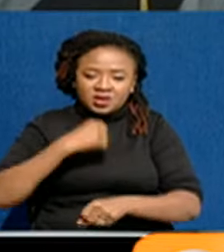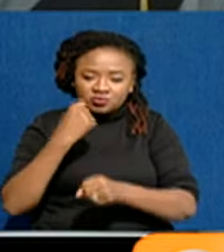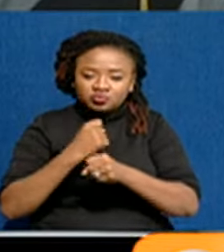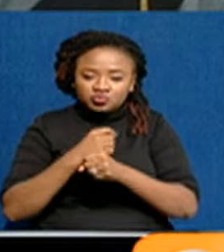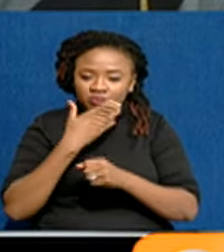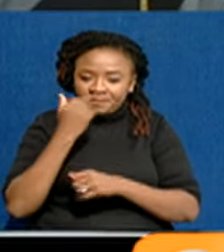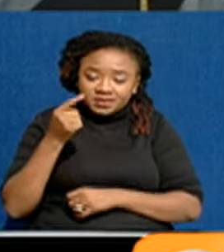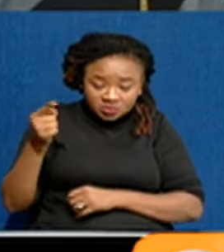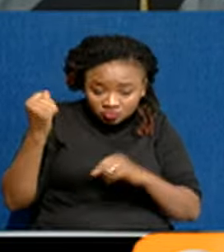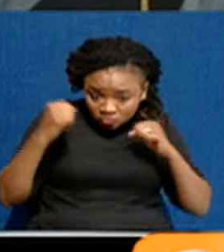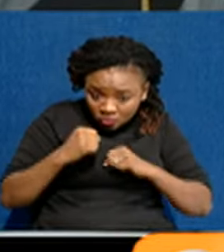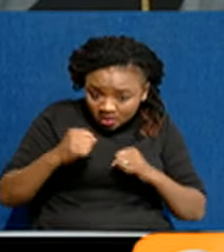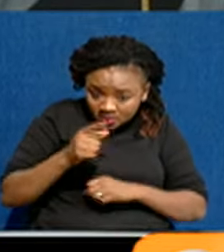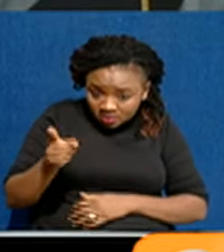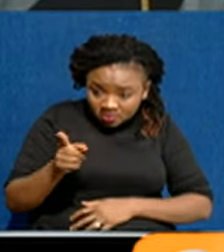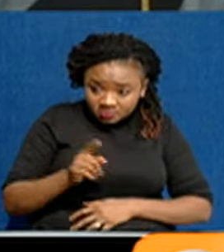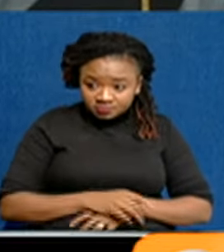agree?